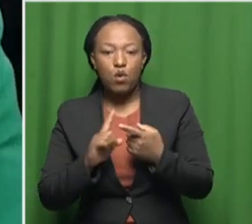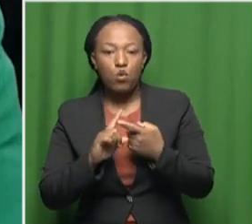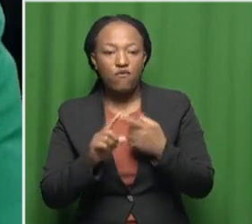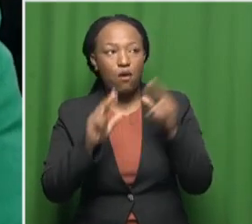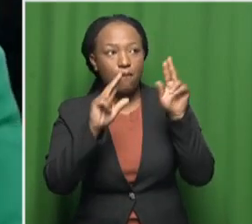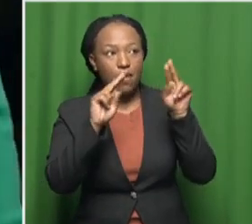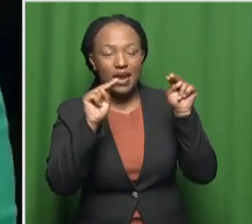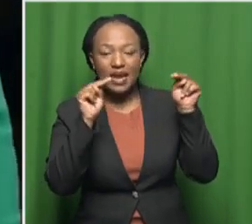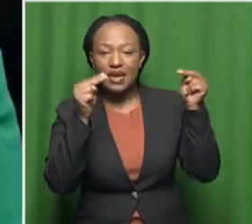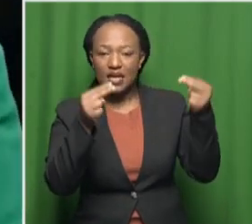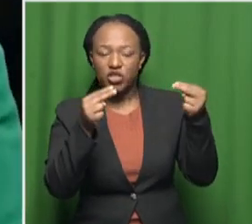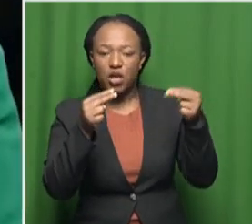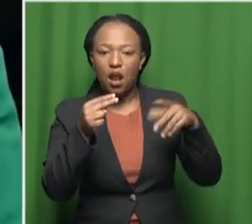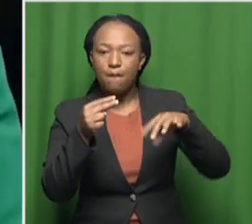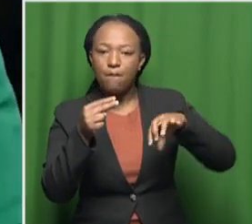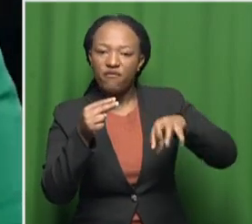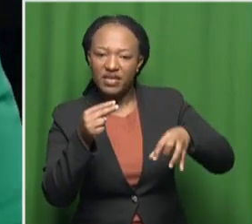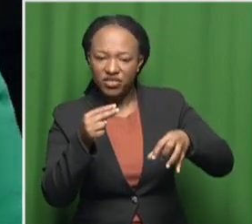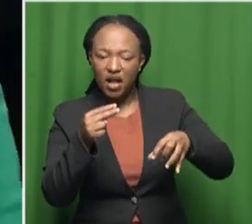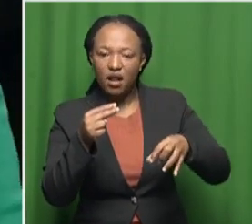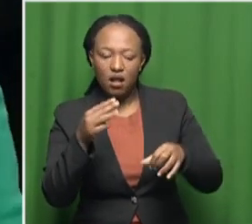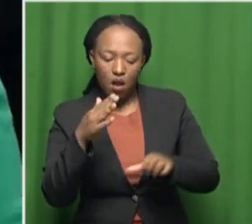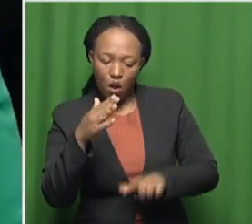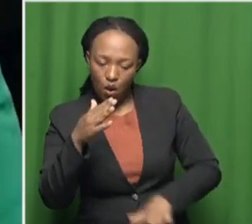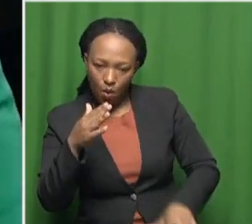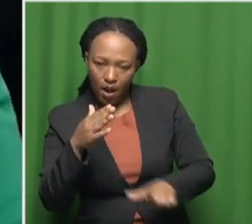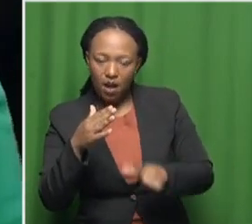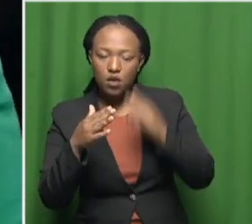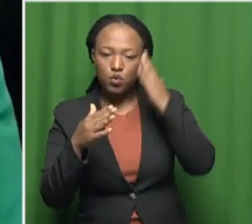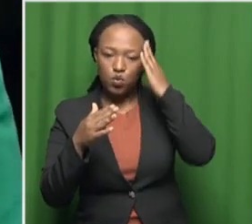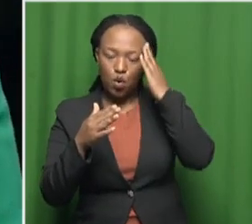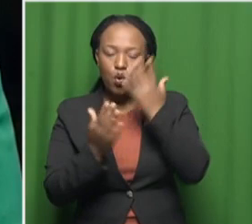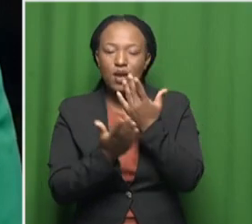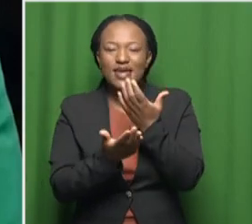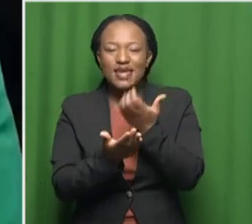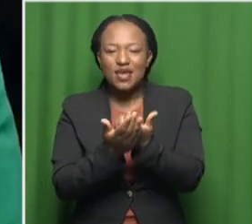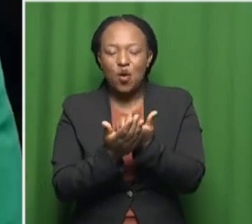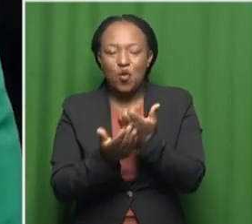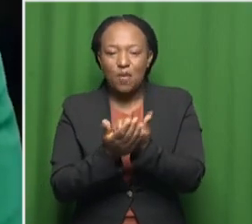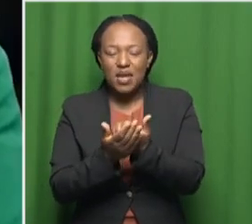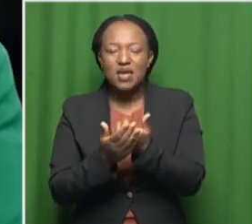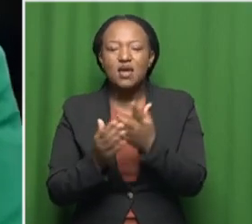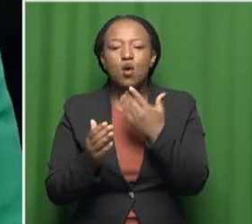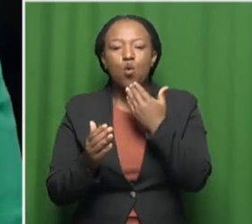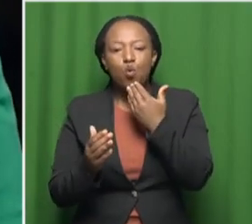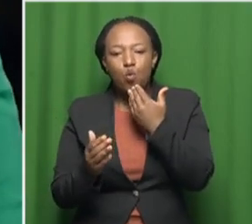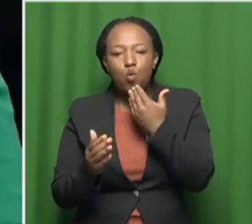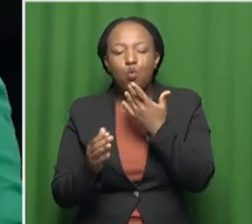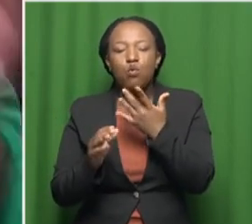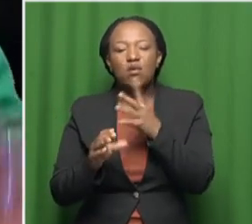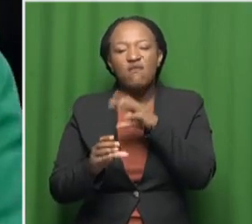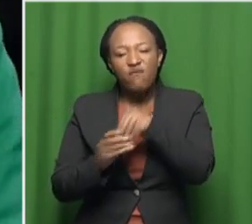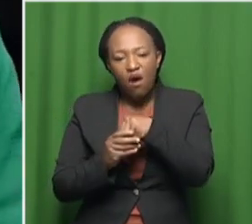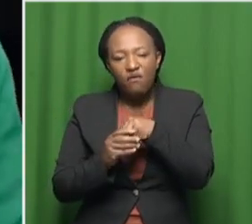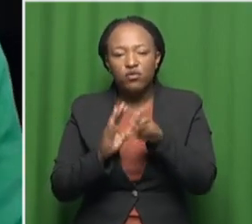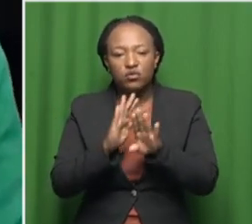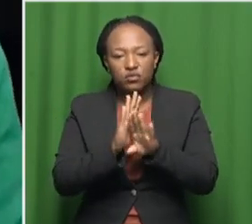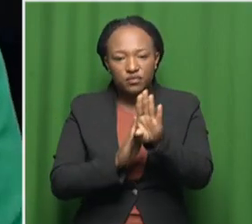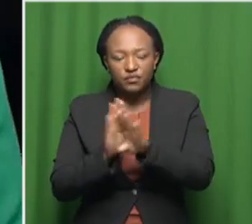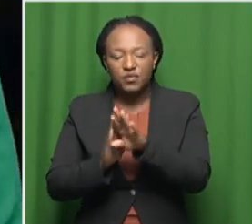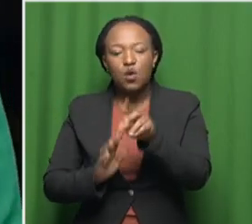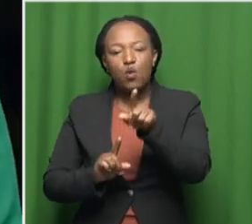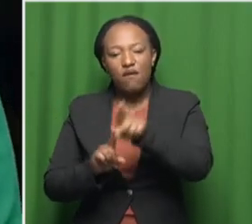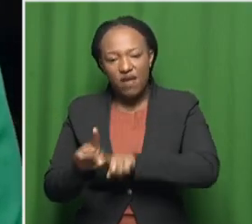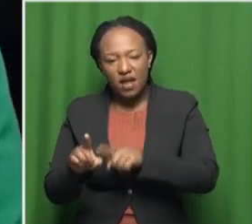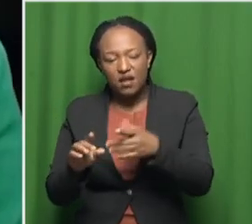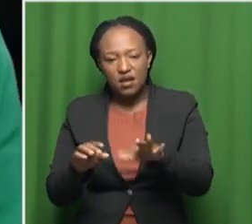the investors, there's a clear plan that says, here are the economic growth drivers in our municipality. Yes, we've failed to do that prior. We are